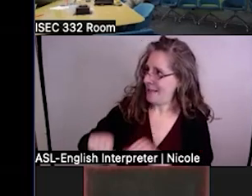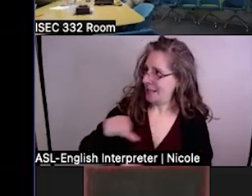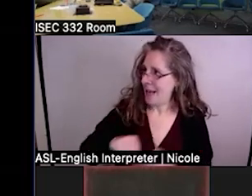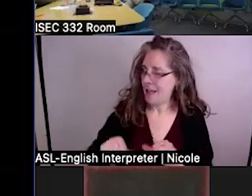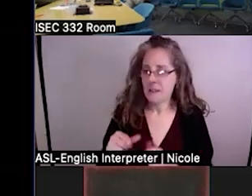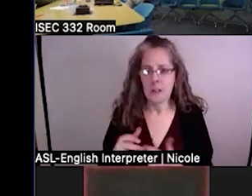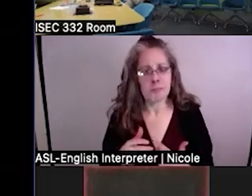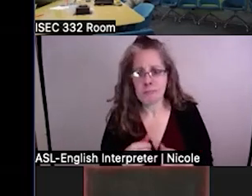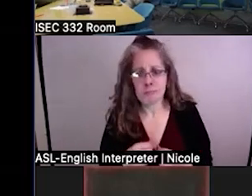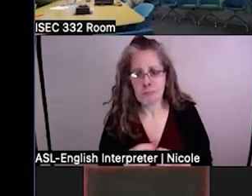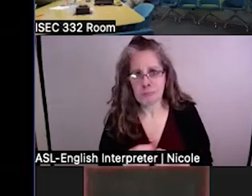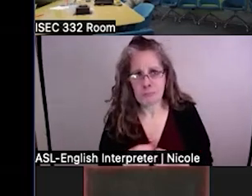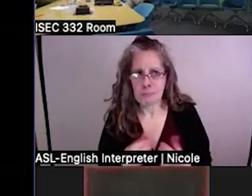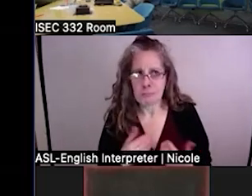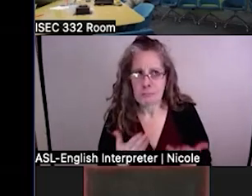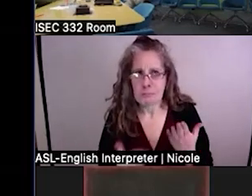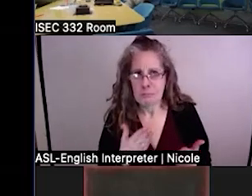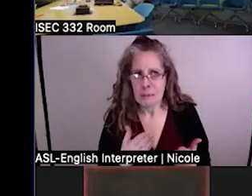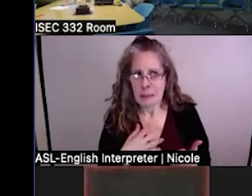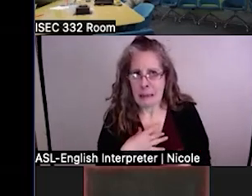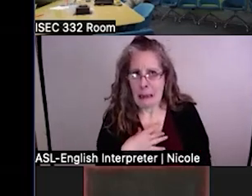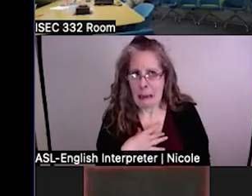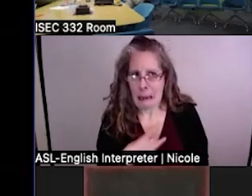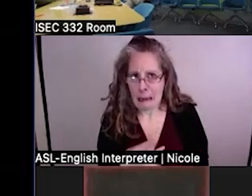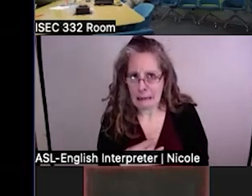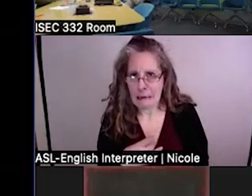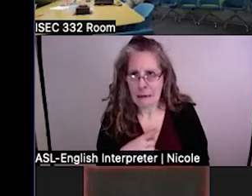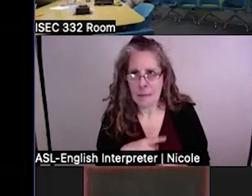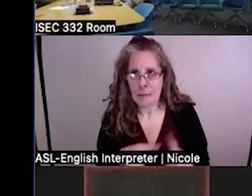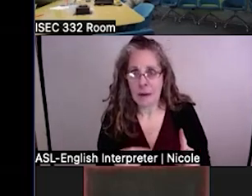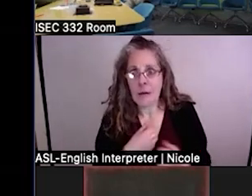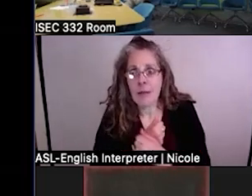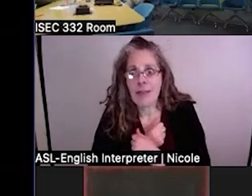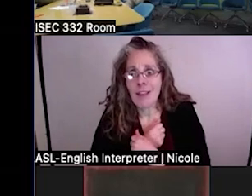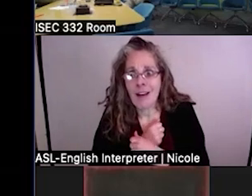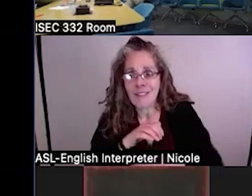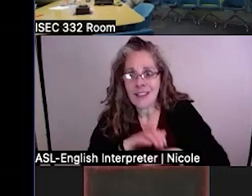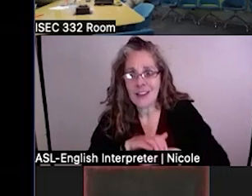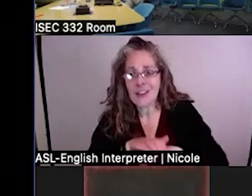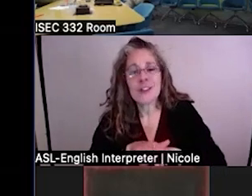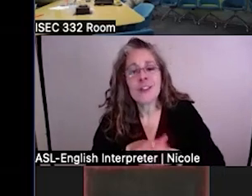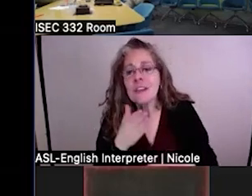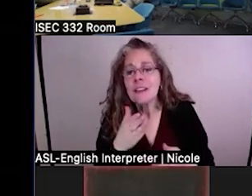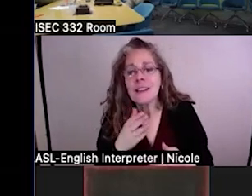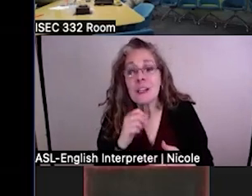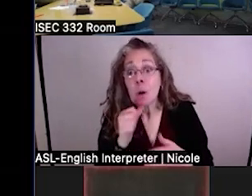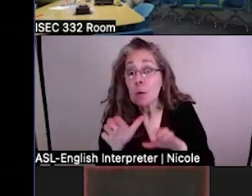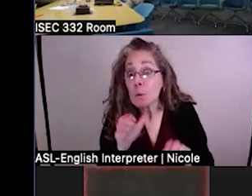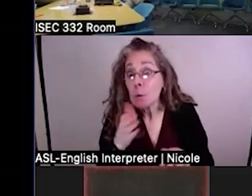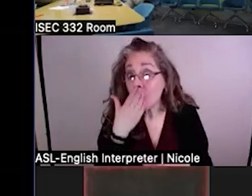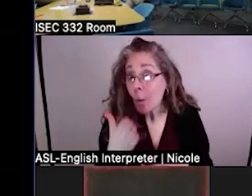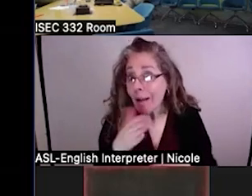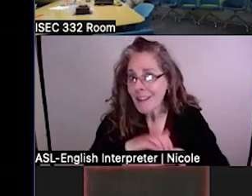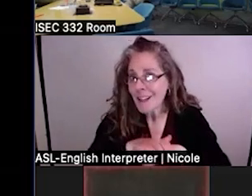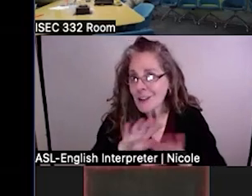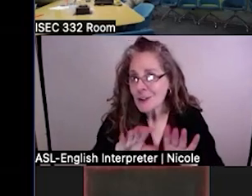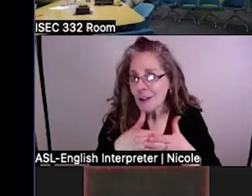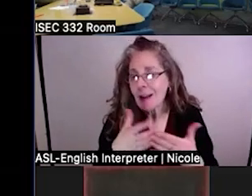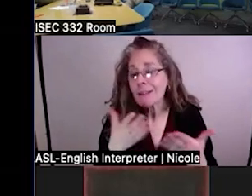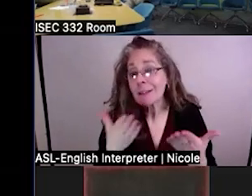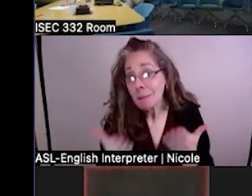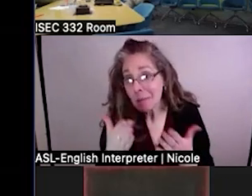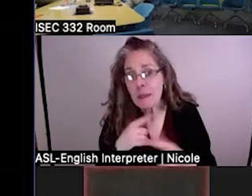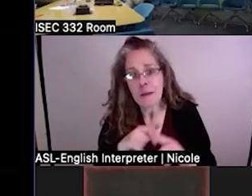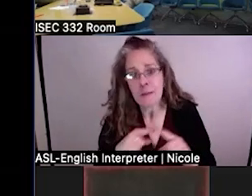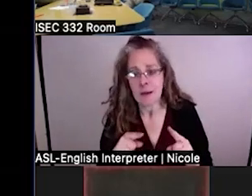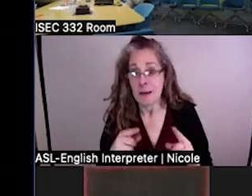yeah, I mean, I like them. I actually love English, but never do well because of that. But with math, they've struggled because